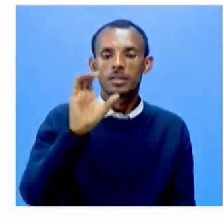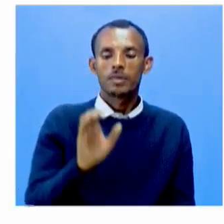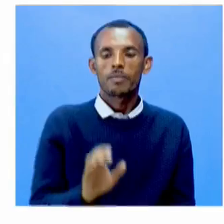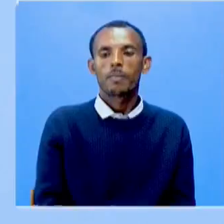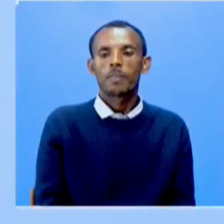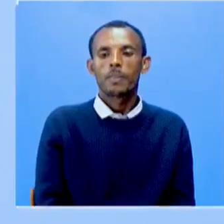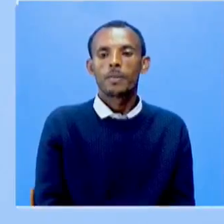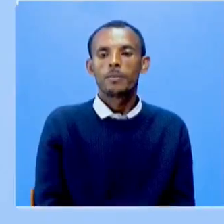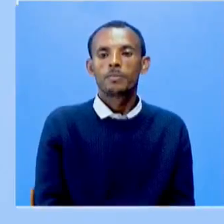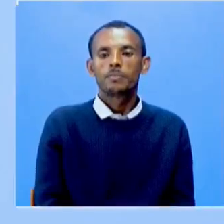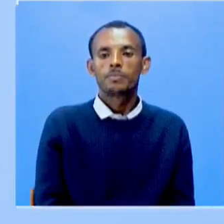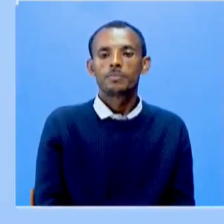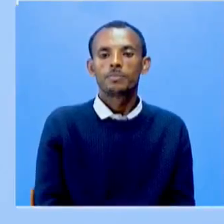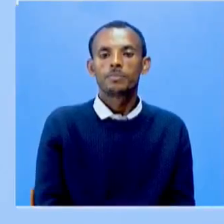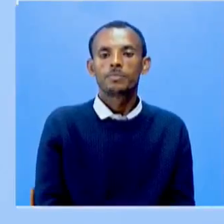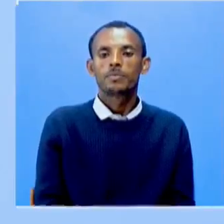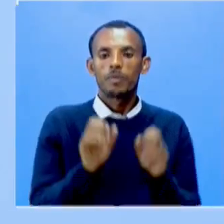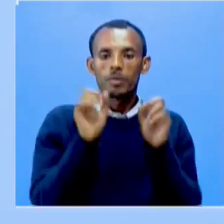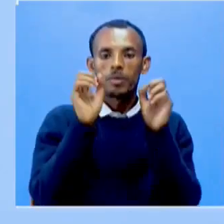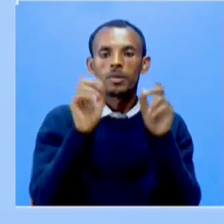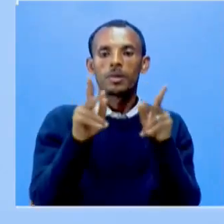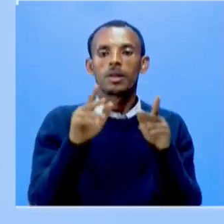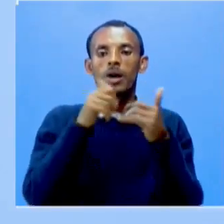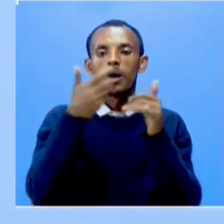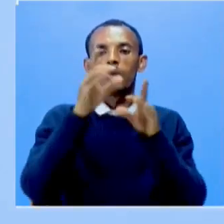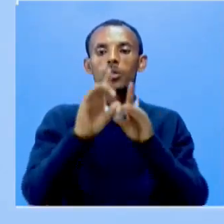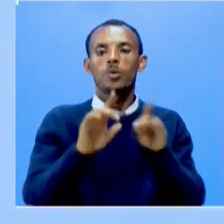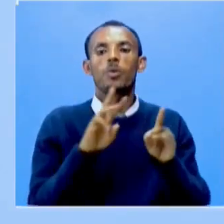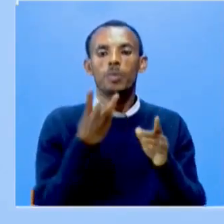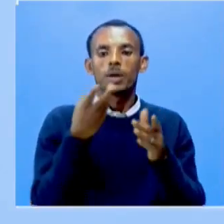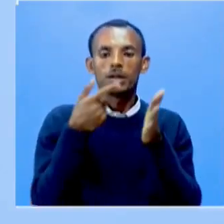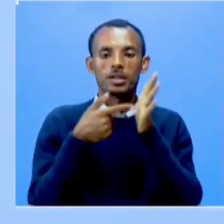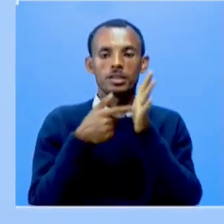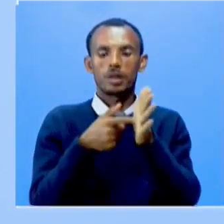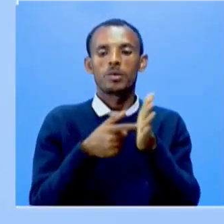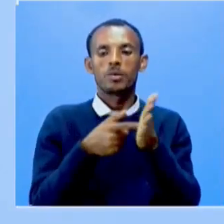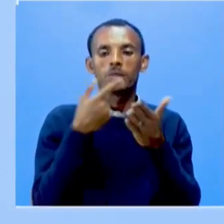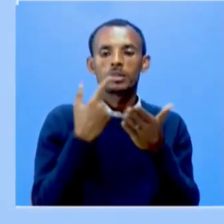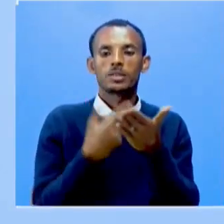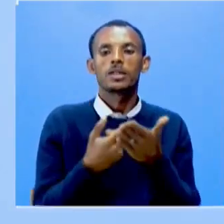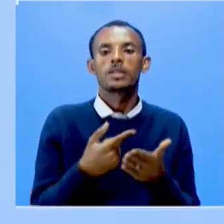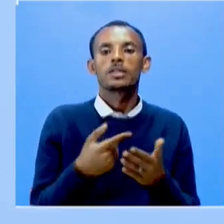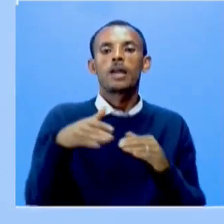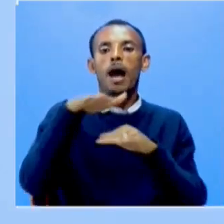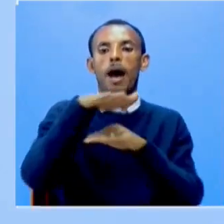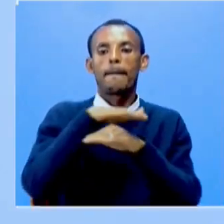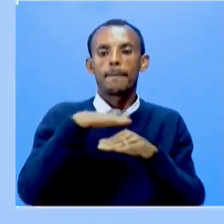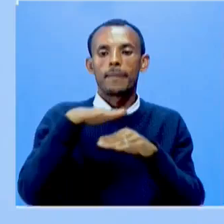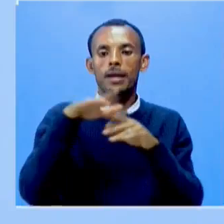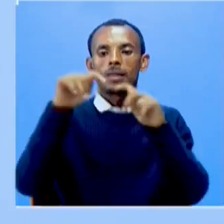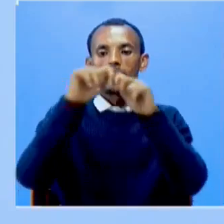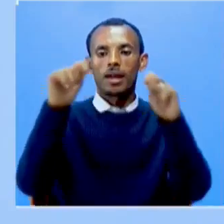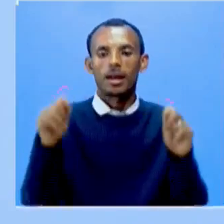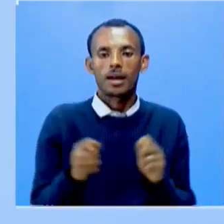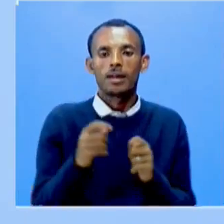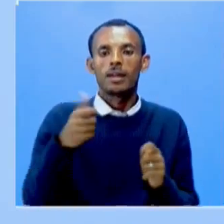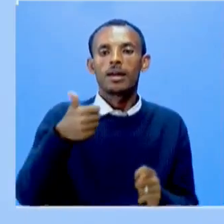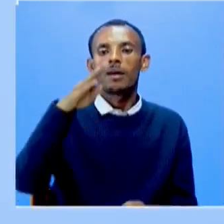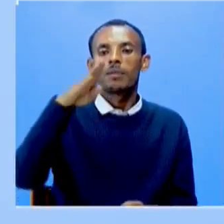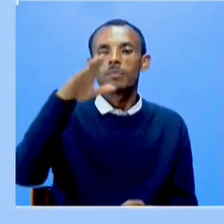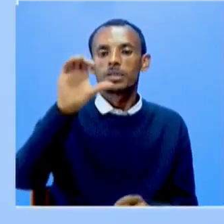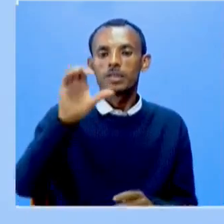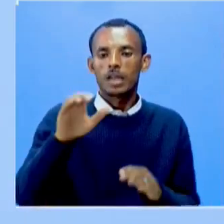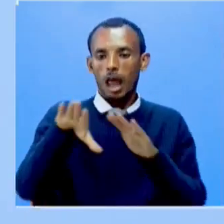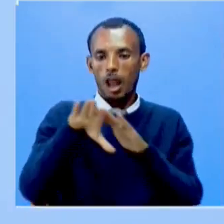ADC. Okay, how do we show whether the upper triangle ABC is congruent with the